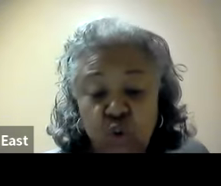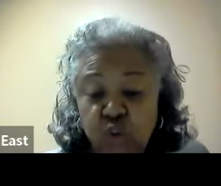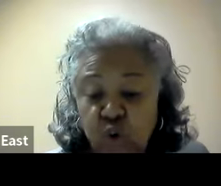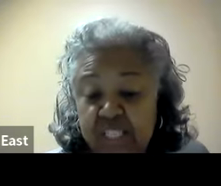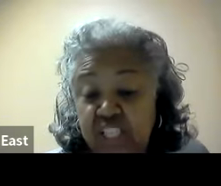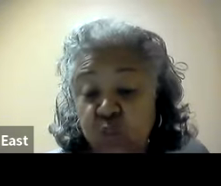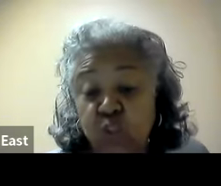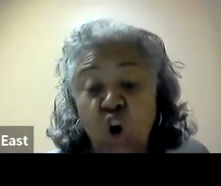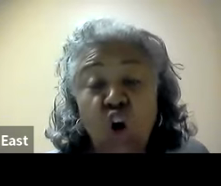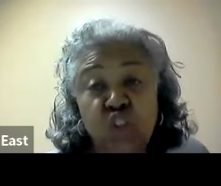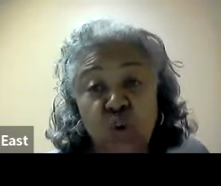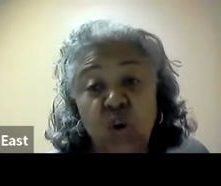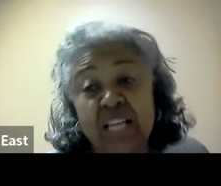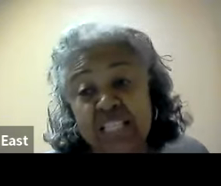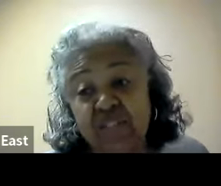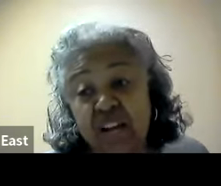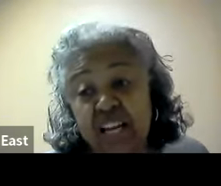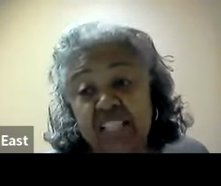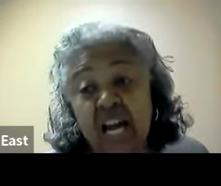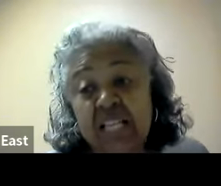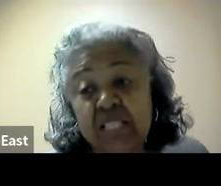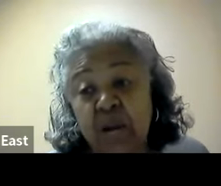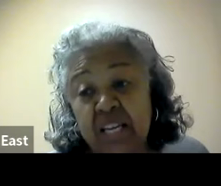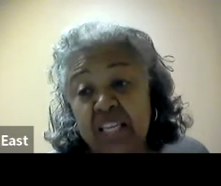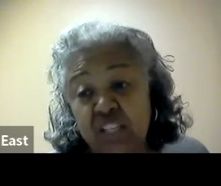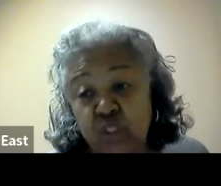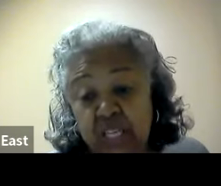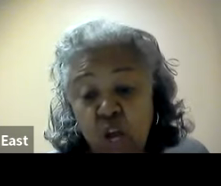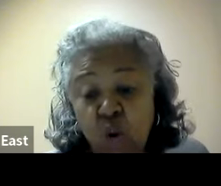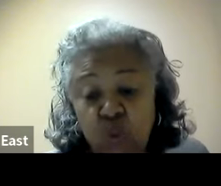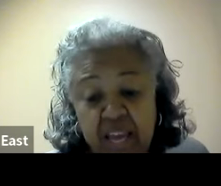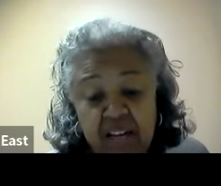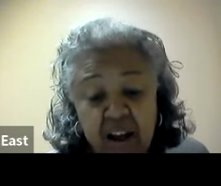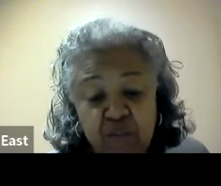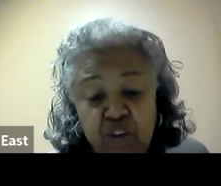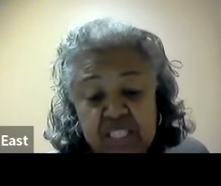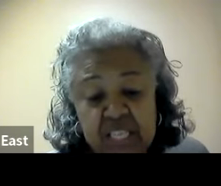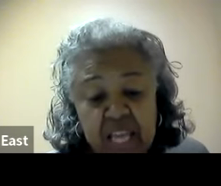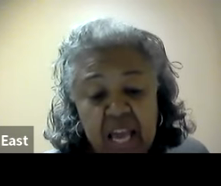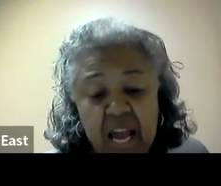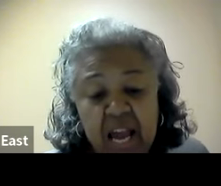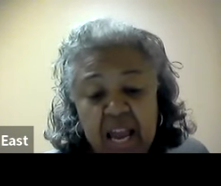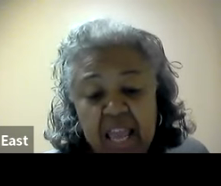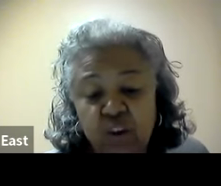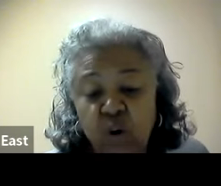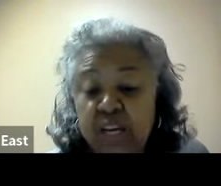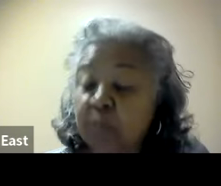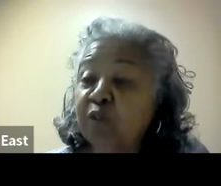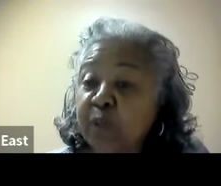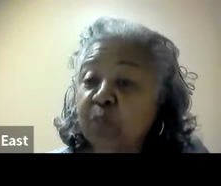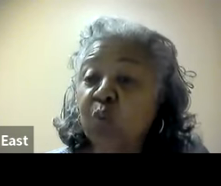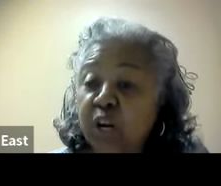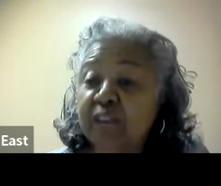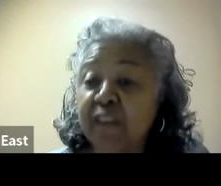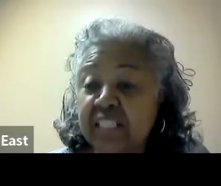Our church organization was also identified as a hotspot initially. We had a conference and there were a number